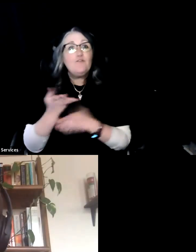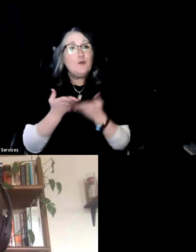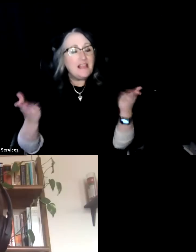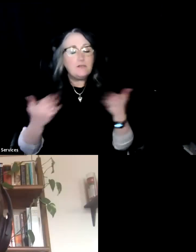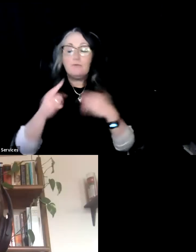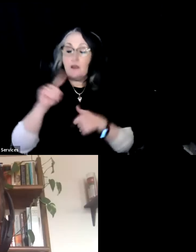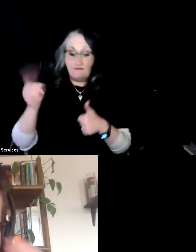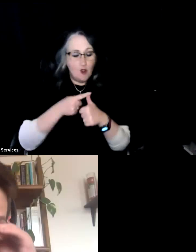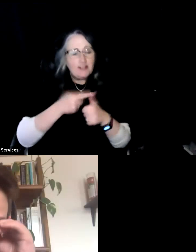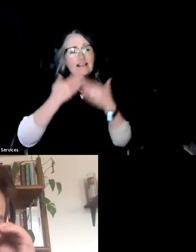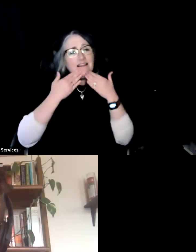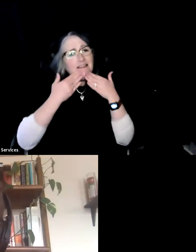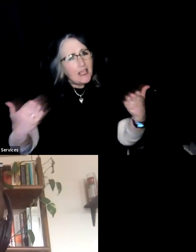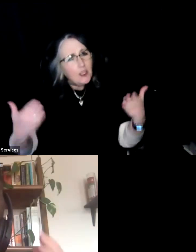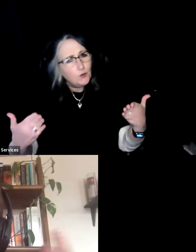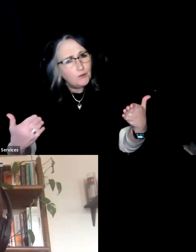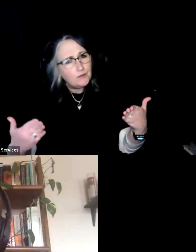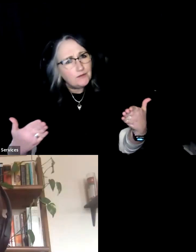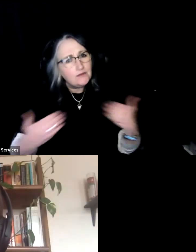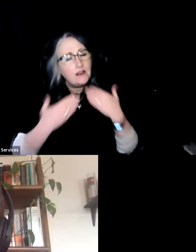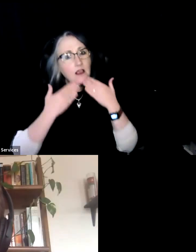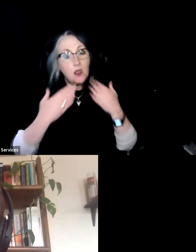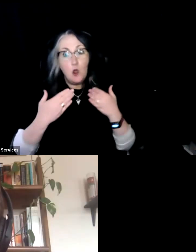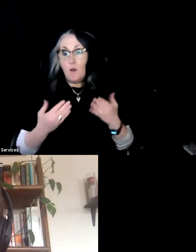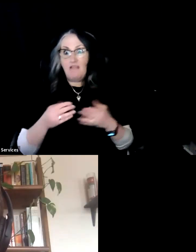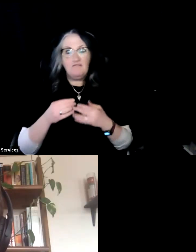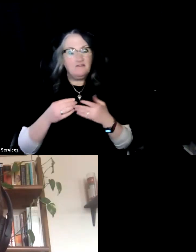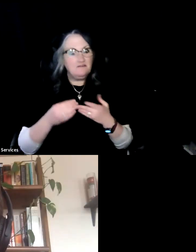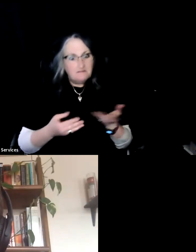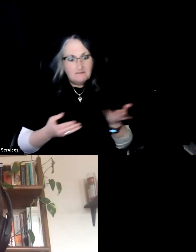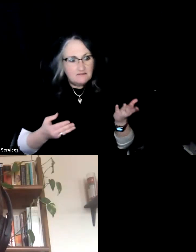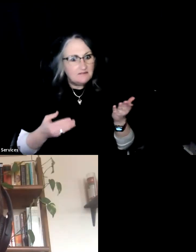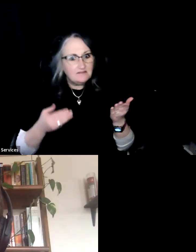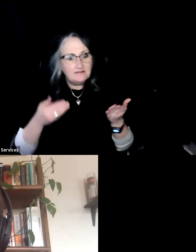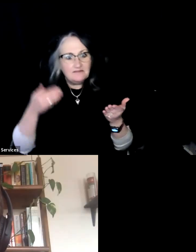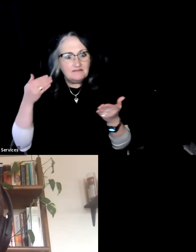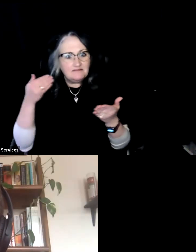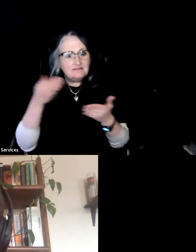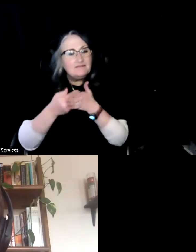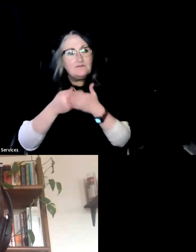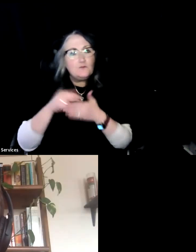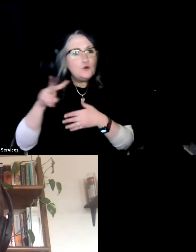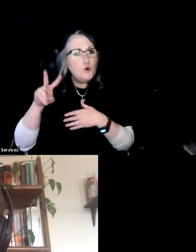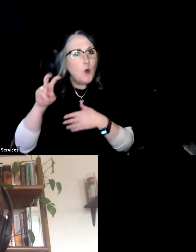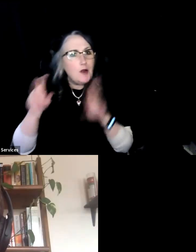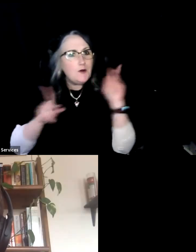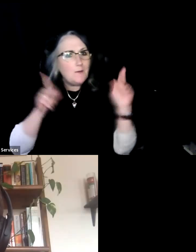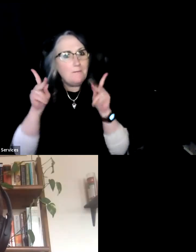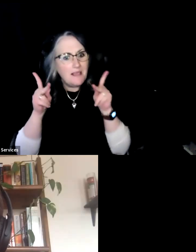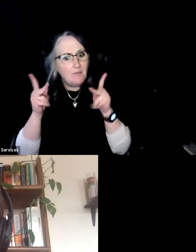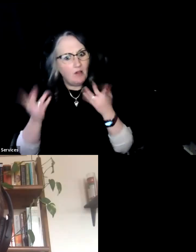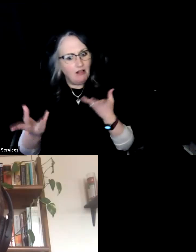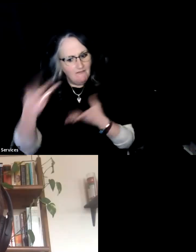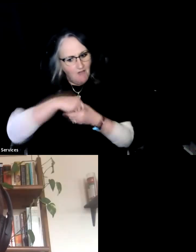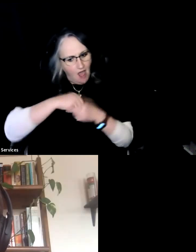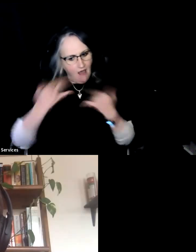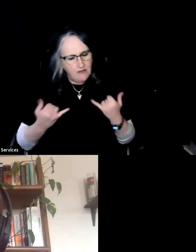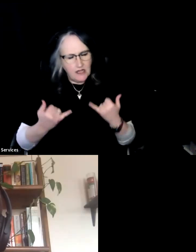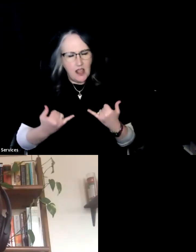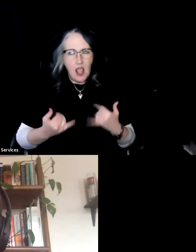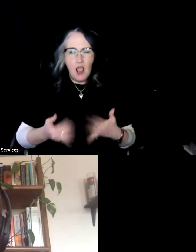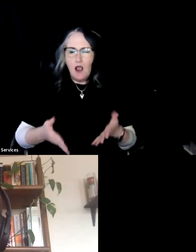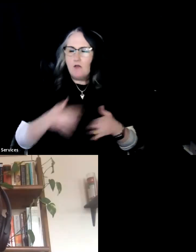to the fact that we had hundreds of people present today to listen to our conversation, to ask questions. We really appreciate